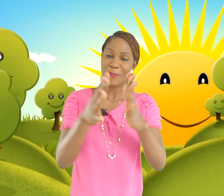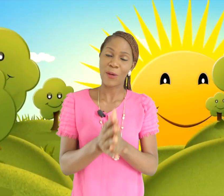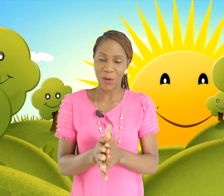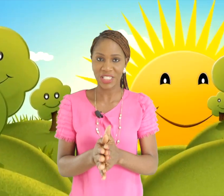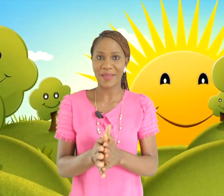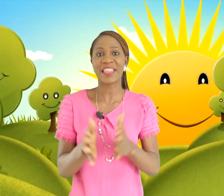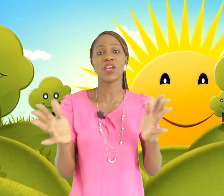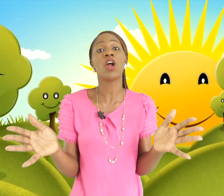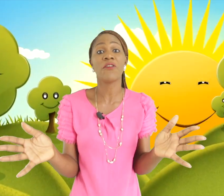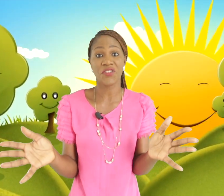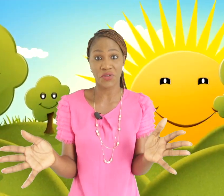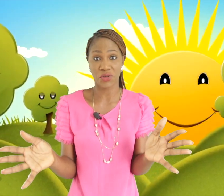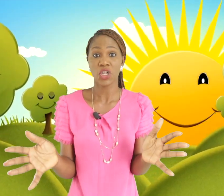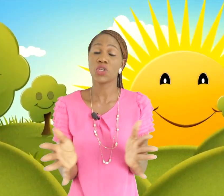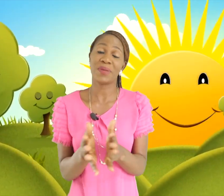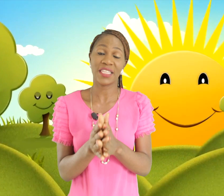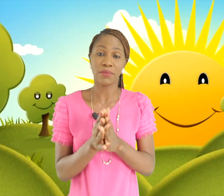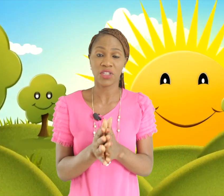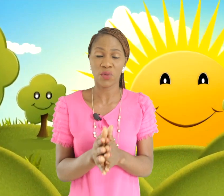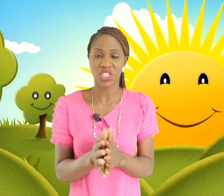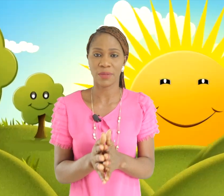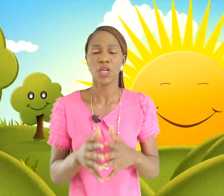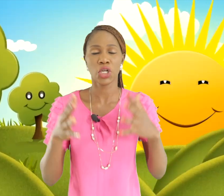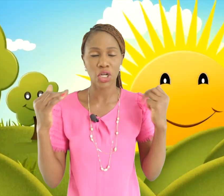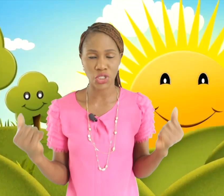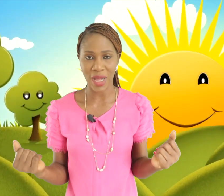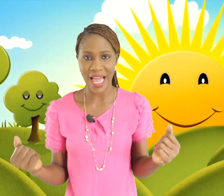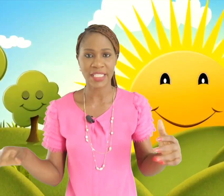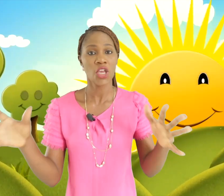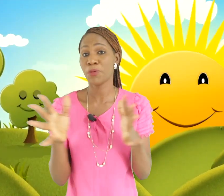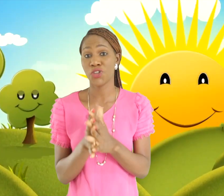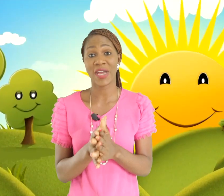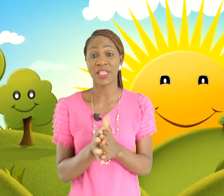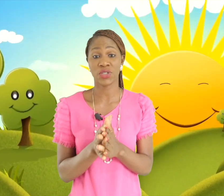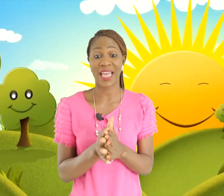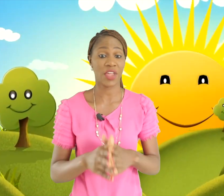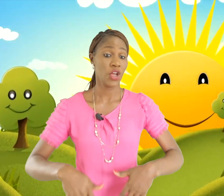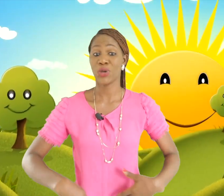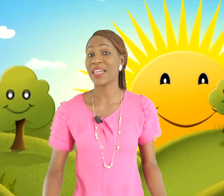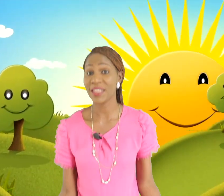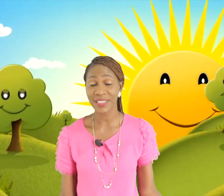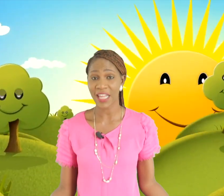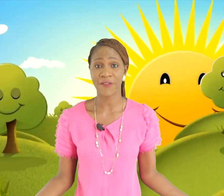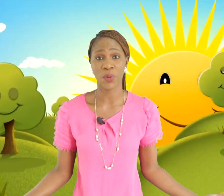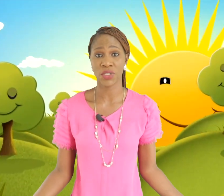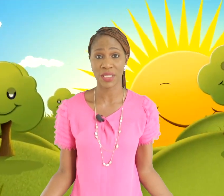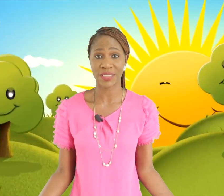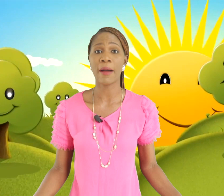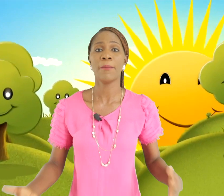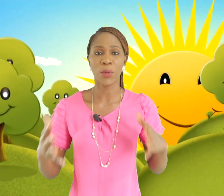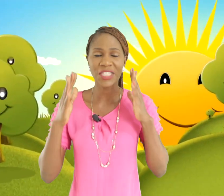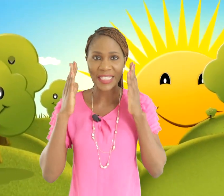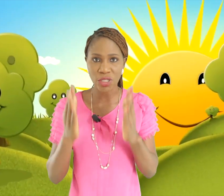to worship. And I need all of you to be in the mode of worship. You close your eyes, you put your hands together. You can kneel down if you want